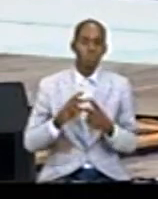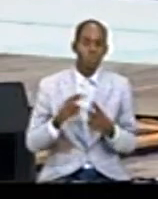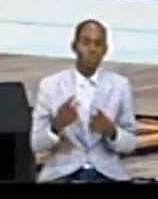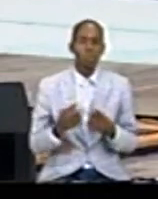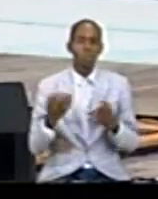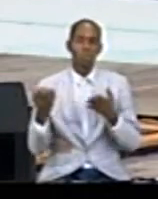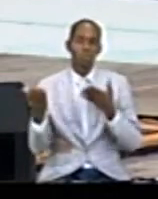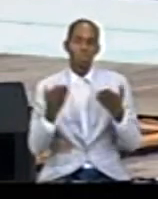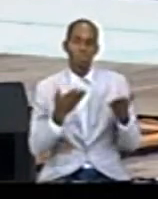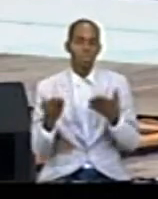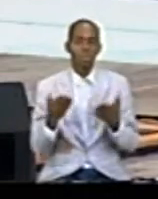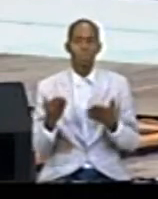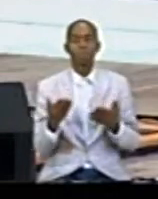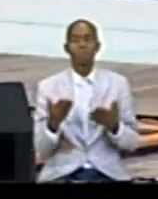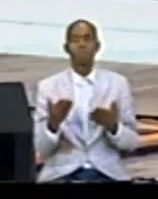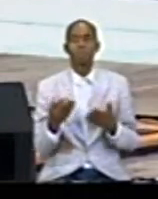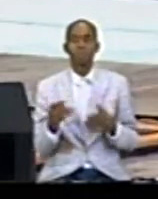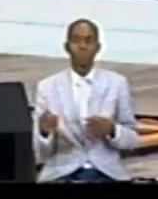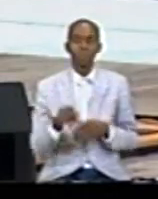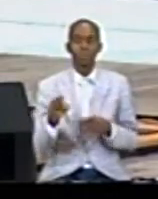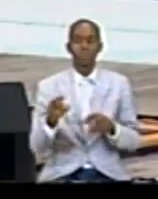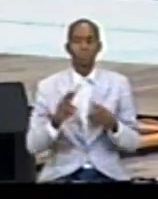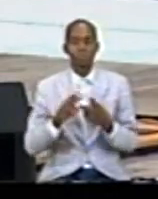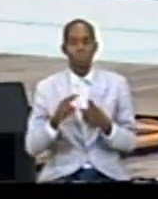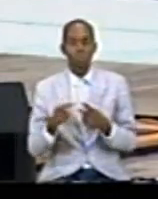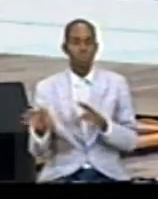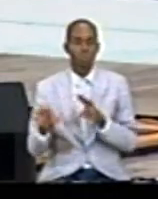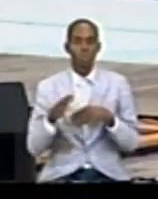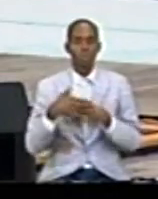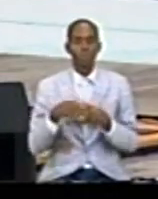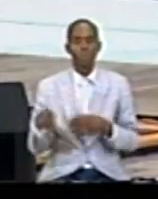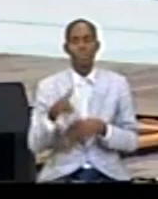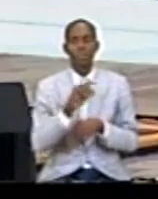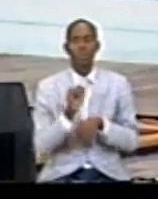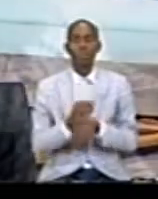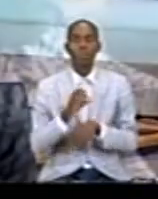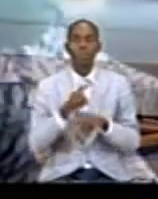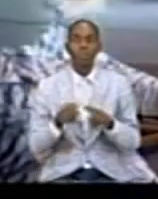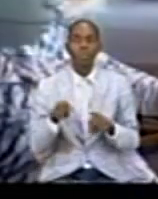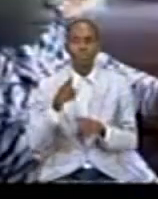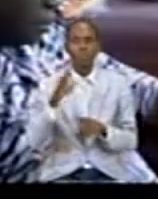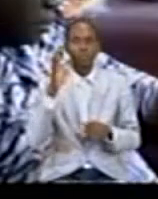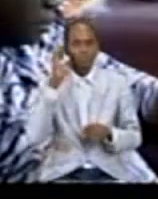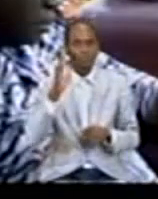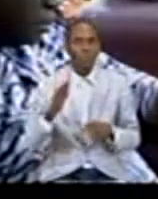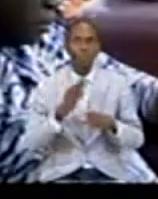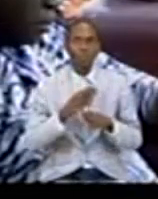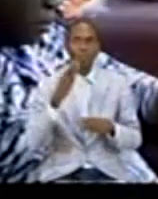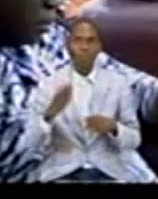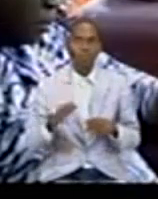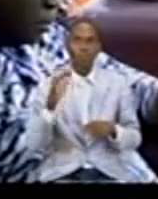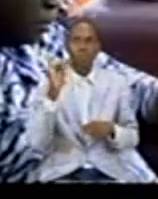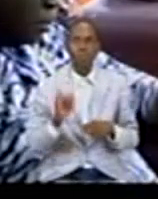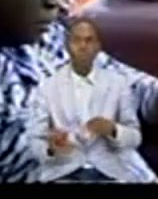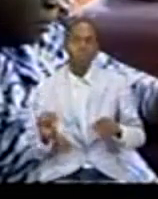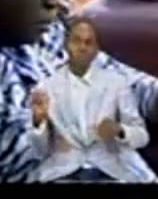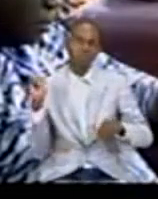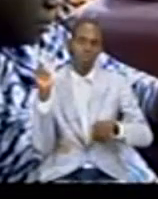them, nor do after their works, but thou shalt utterly overthrow